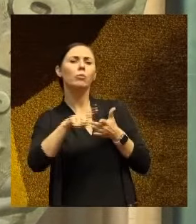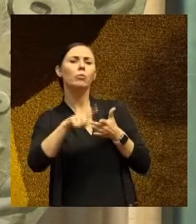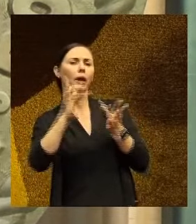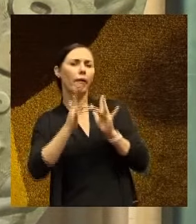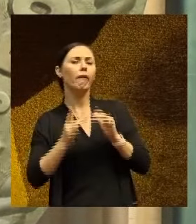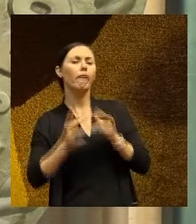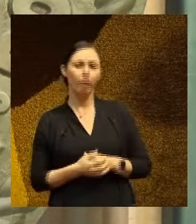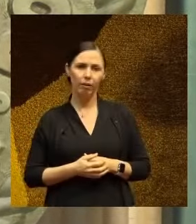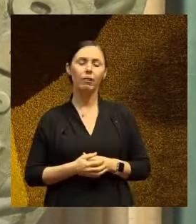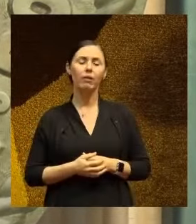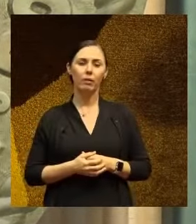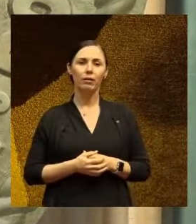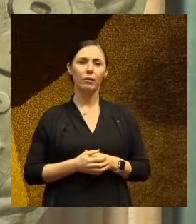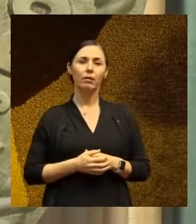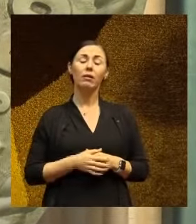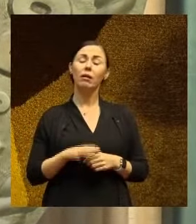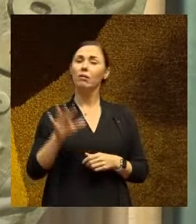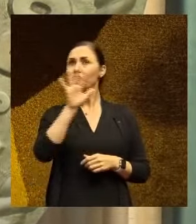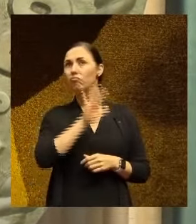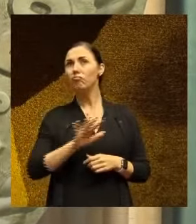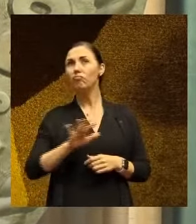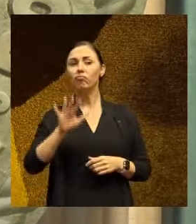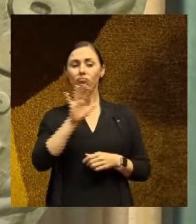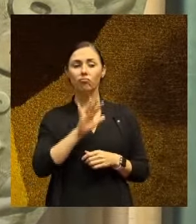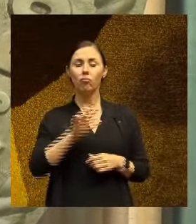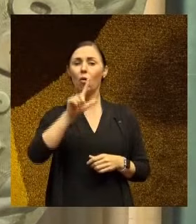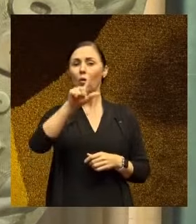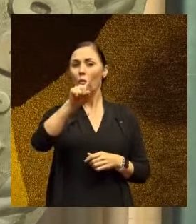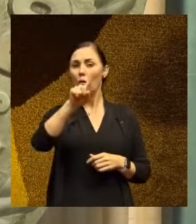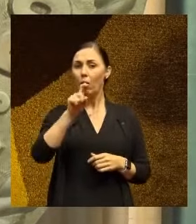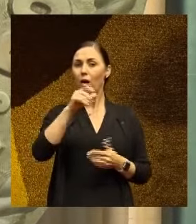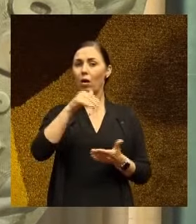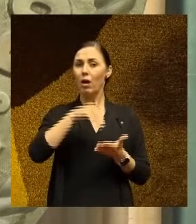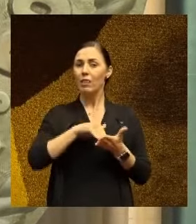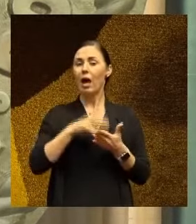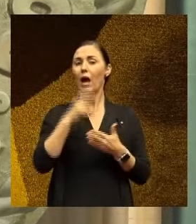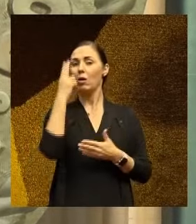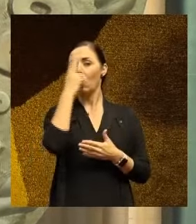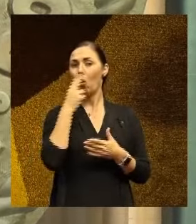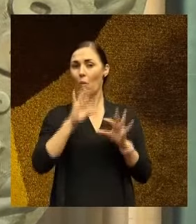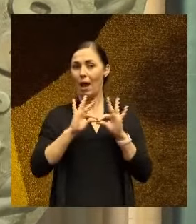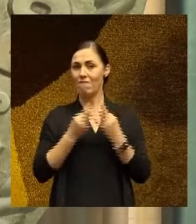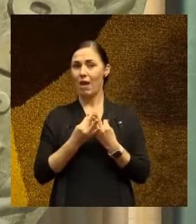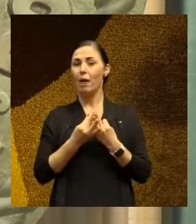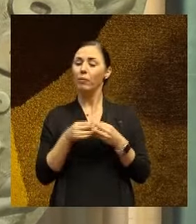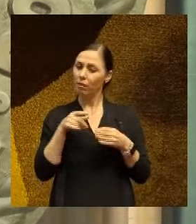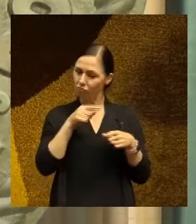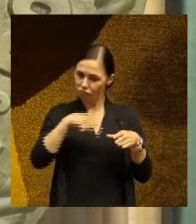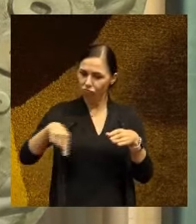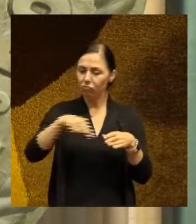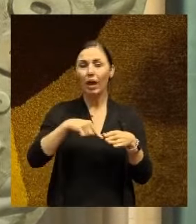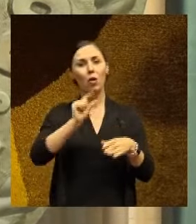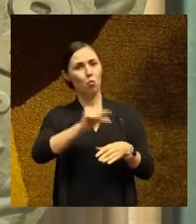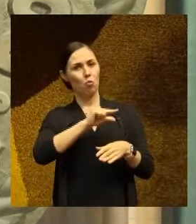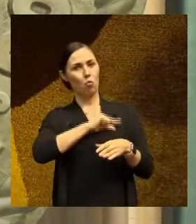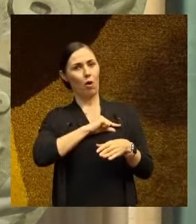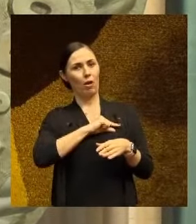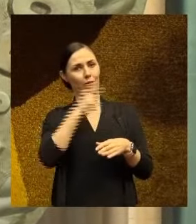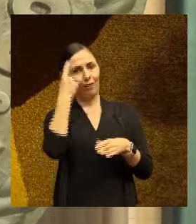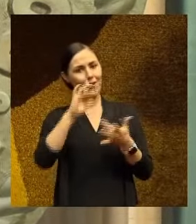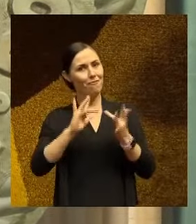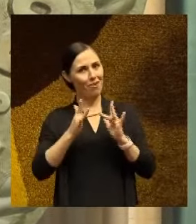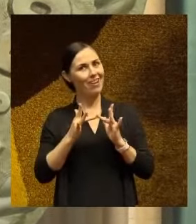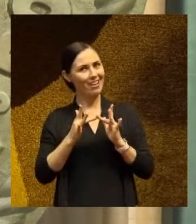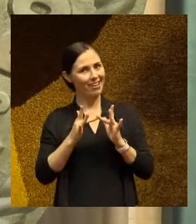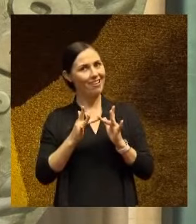It's estimated that more than 100,000 Hawaii families will be able to qualify for internet services